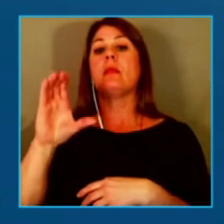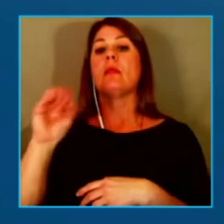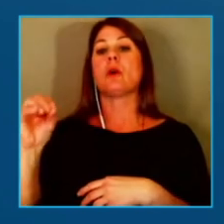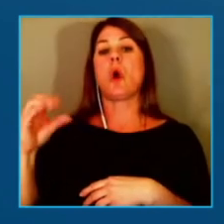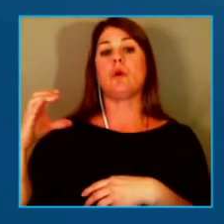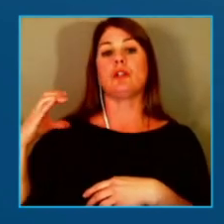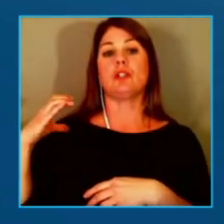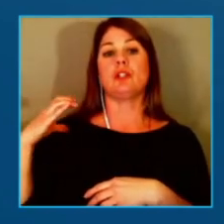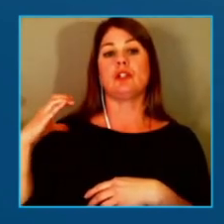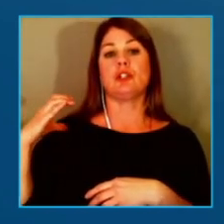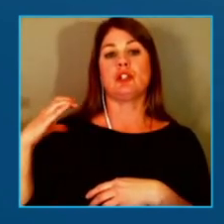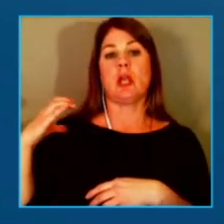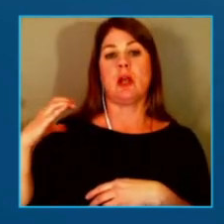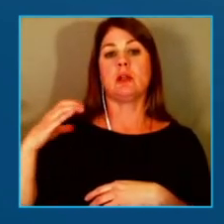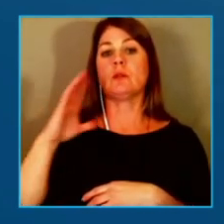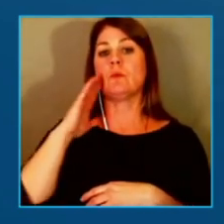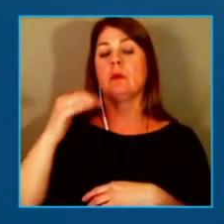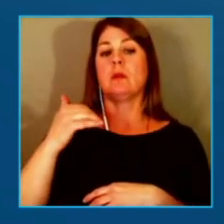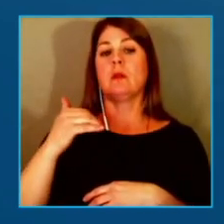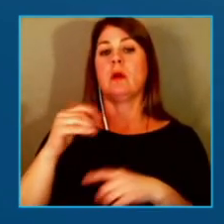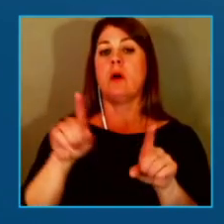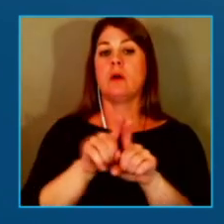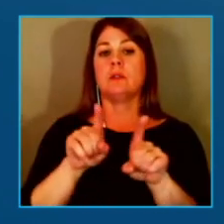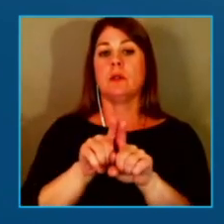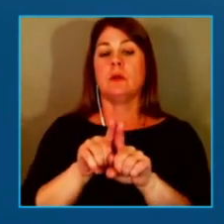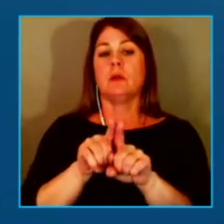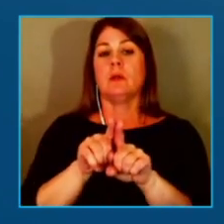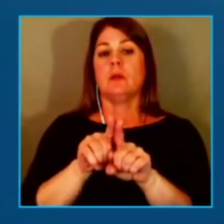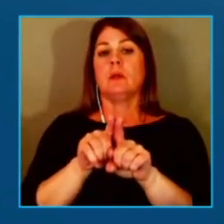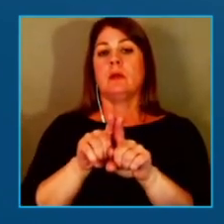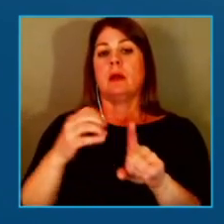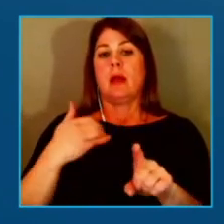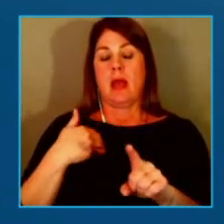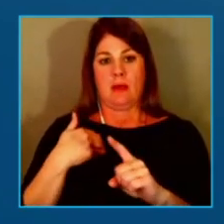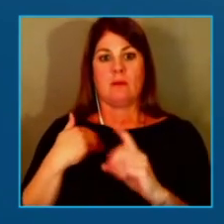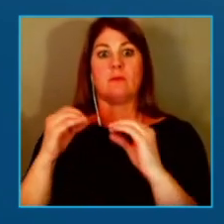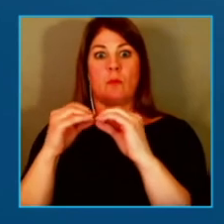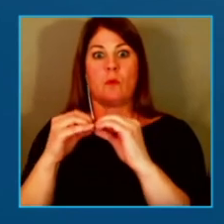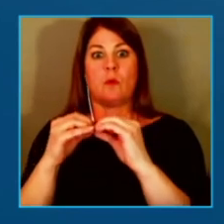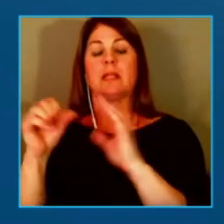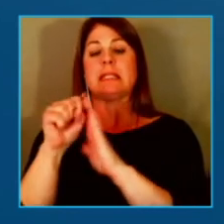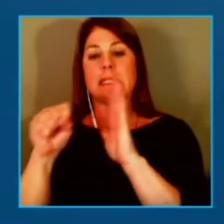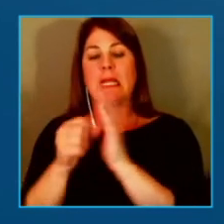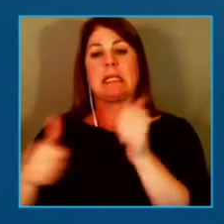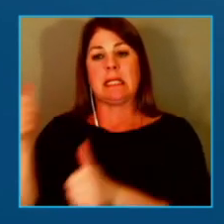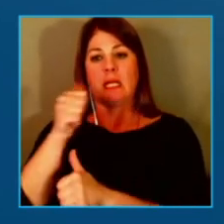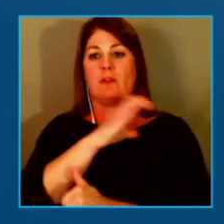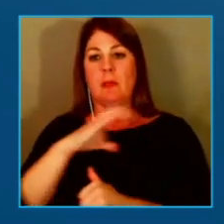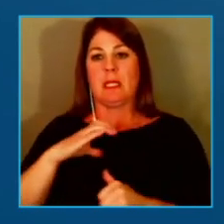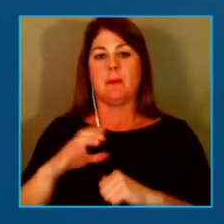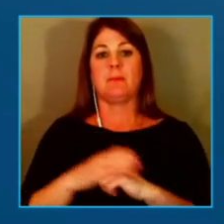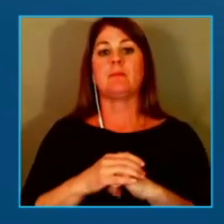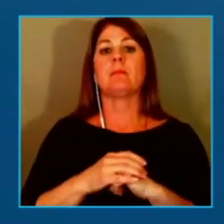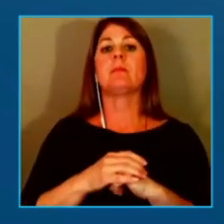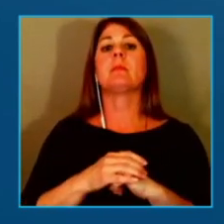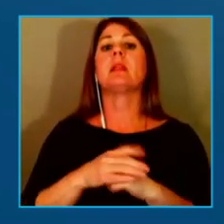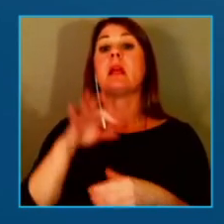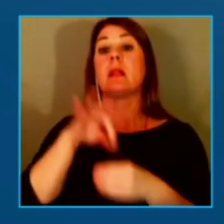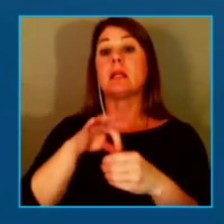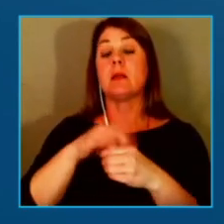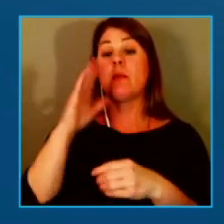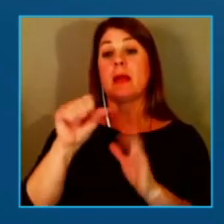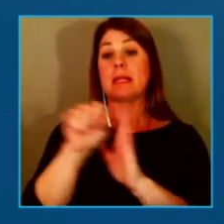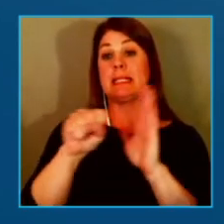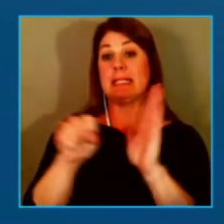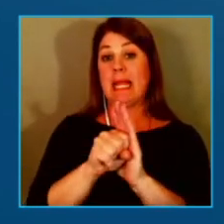also be members of the State Executive Committee. These members will be elected by the Affirmative Action Committee, and just to be